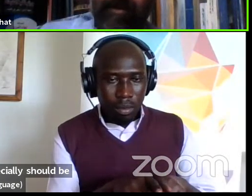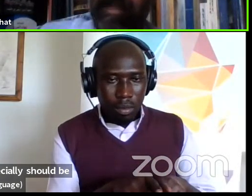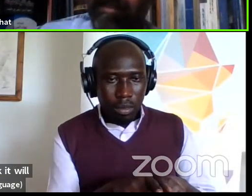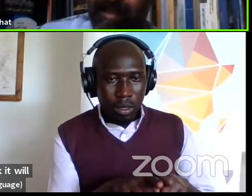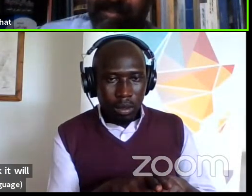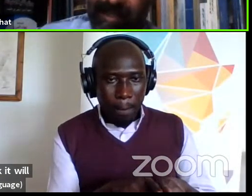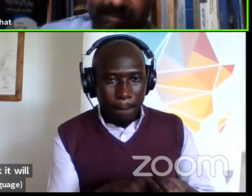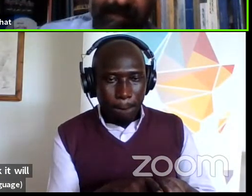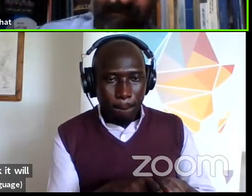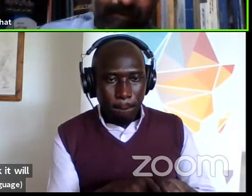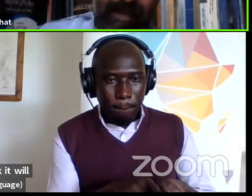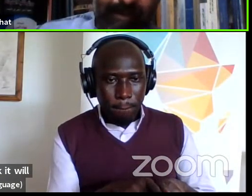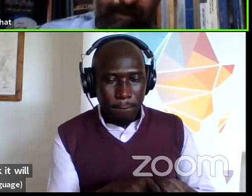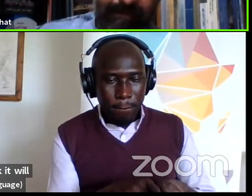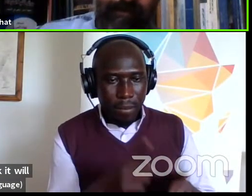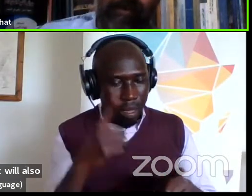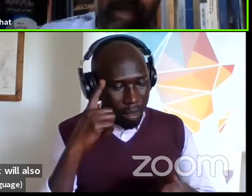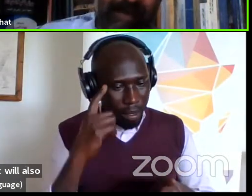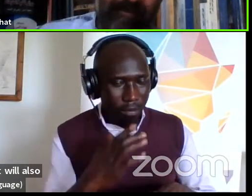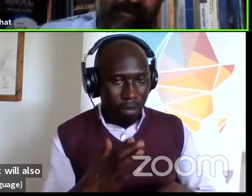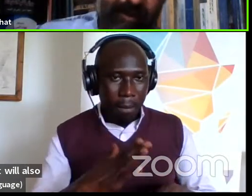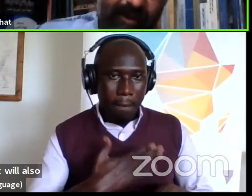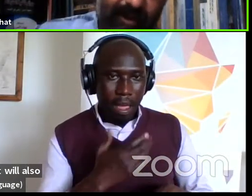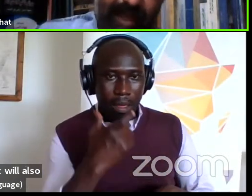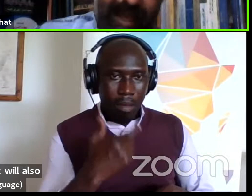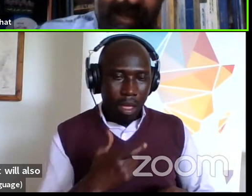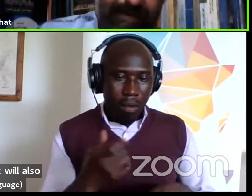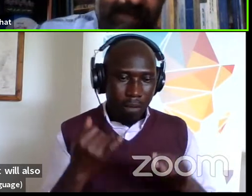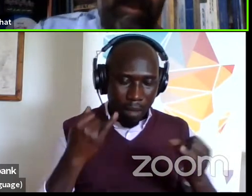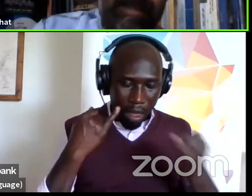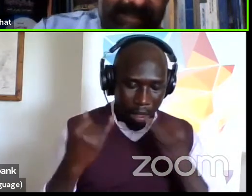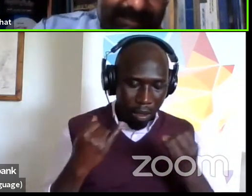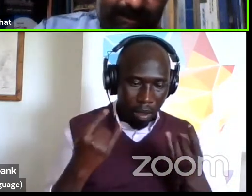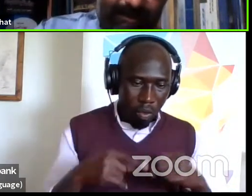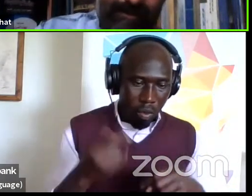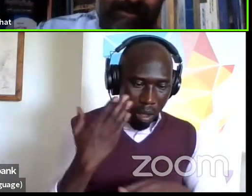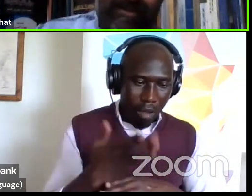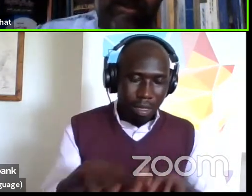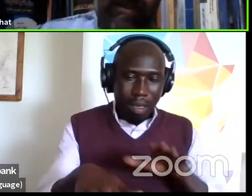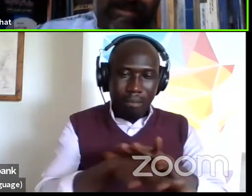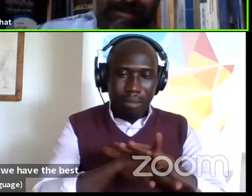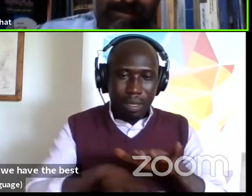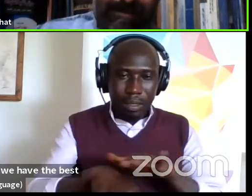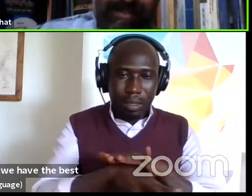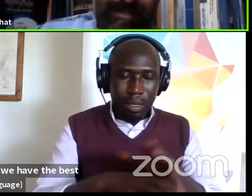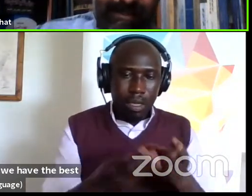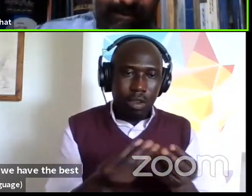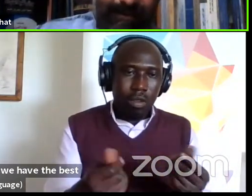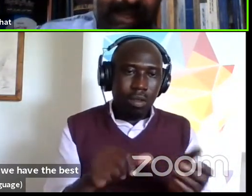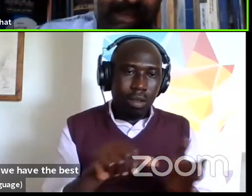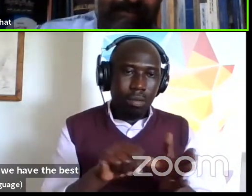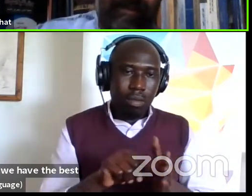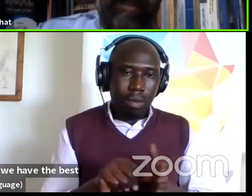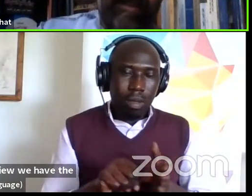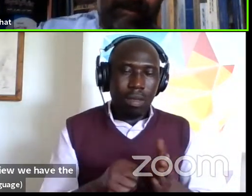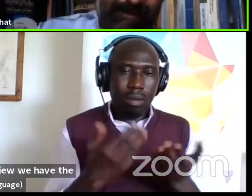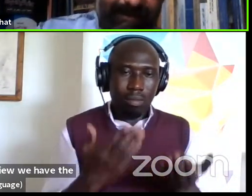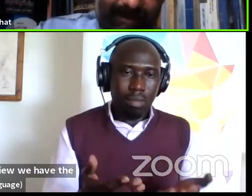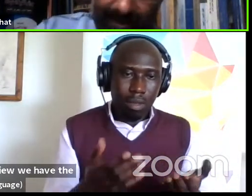will be good. And I think from my point of view, we have the basics to solve this problem in the region. We